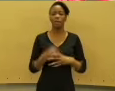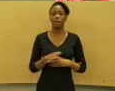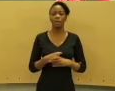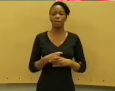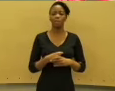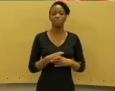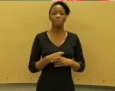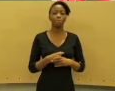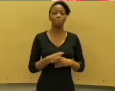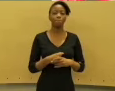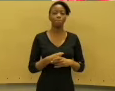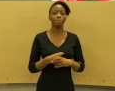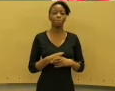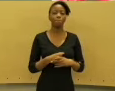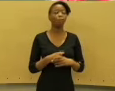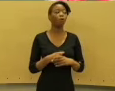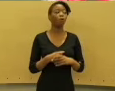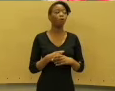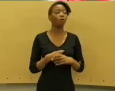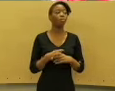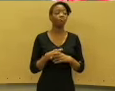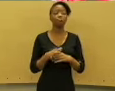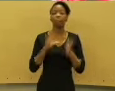And thanks for the question.